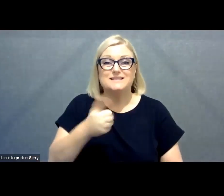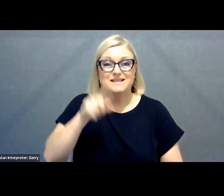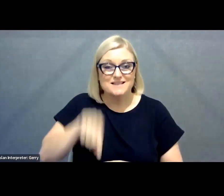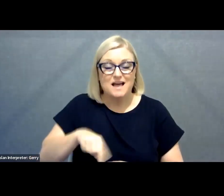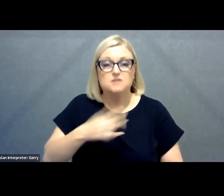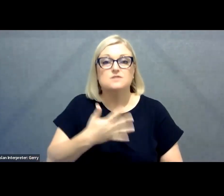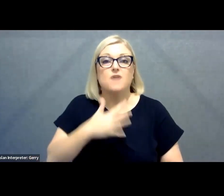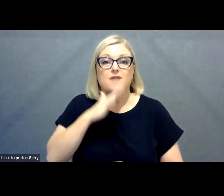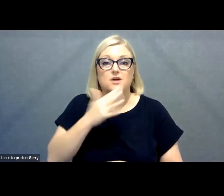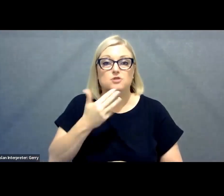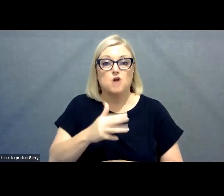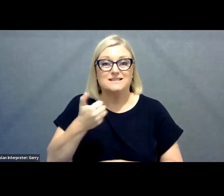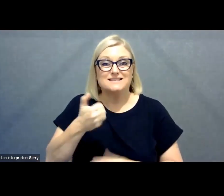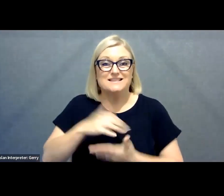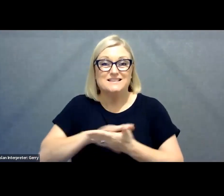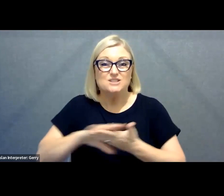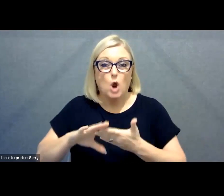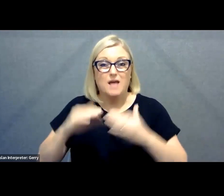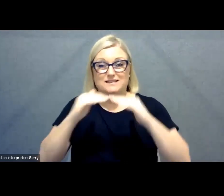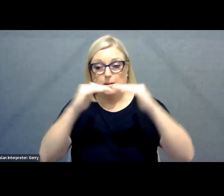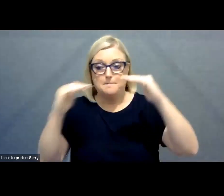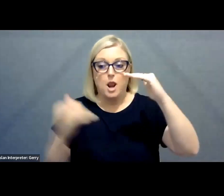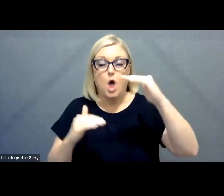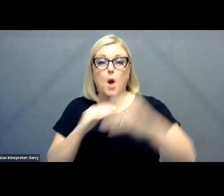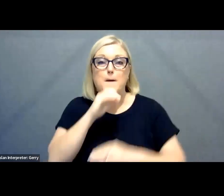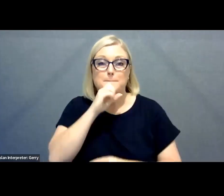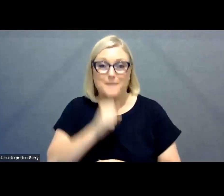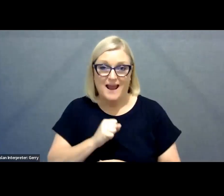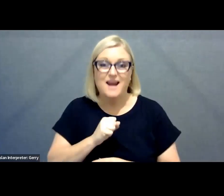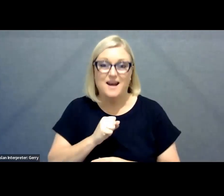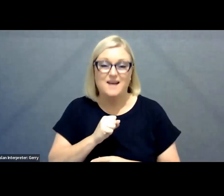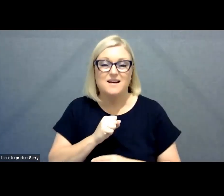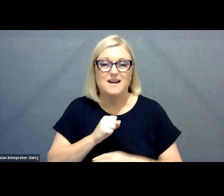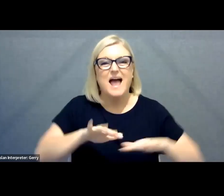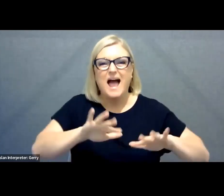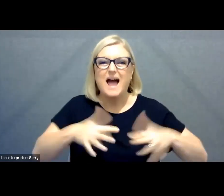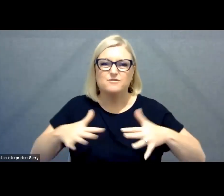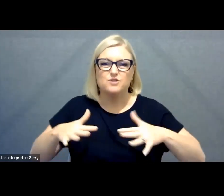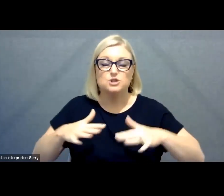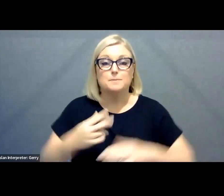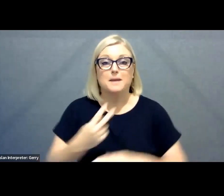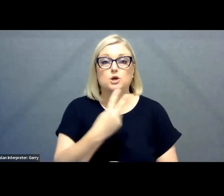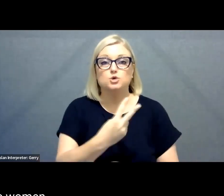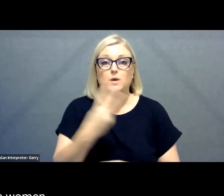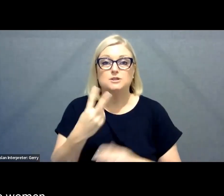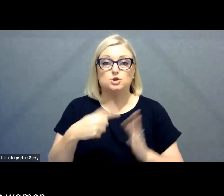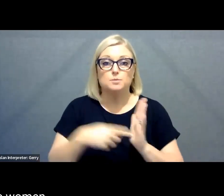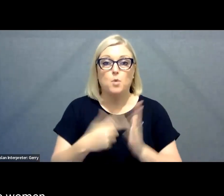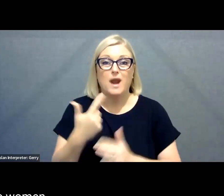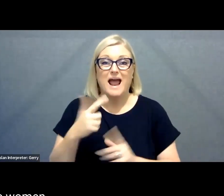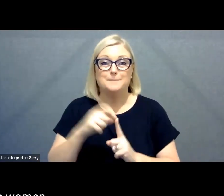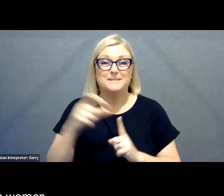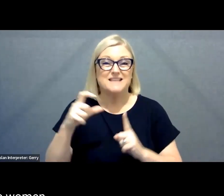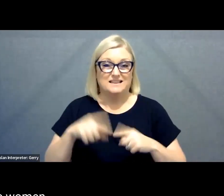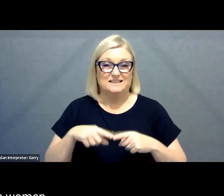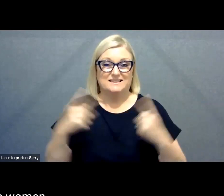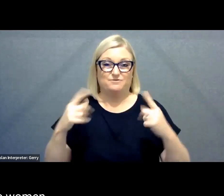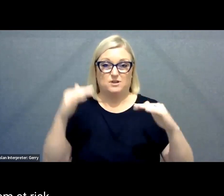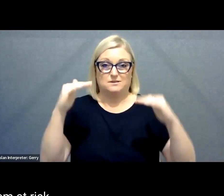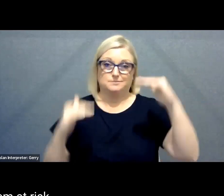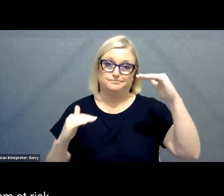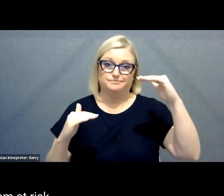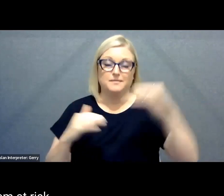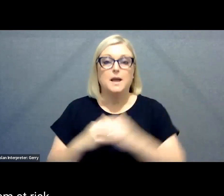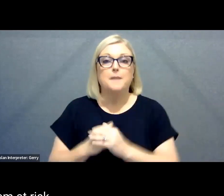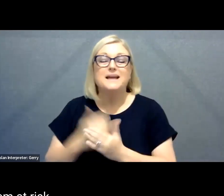$26,596 less than men each year. That's a 22.8% pay gap. This leaves women with weaker financial